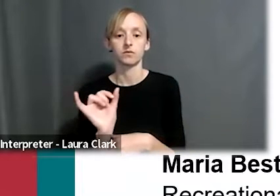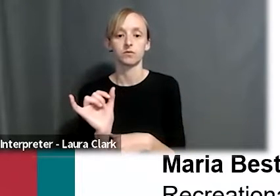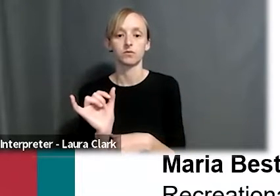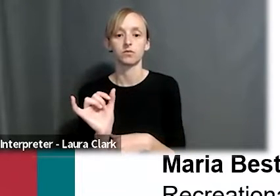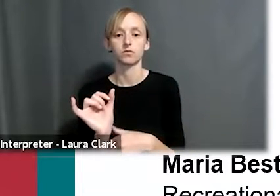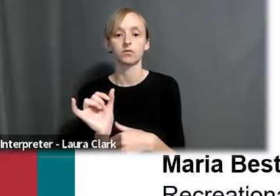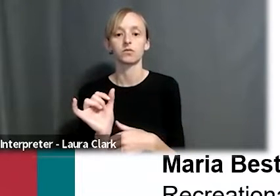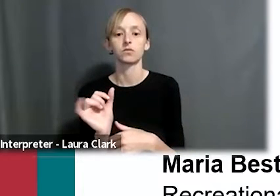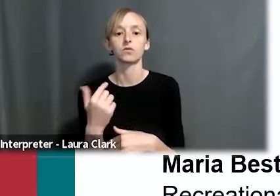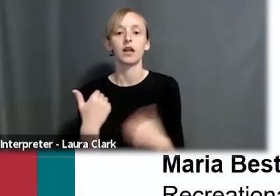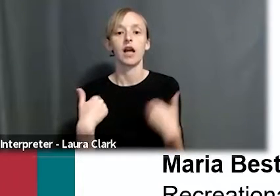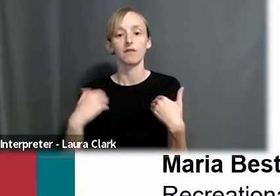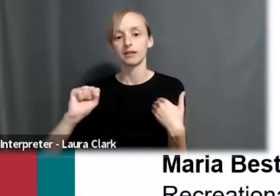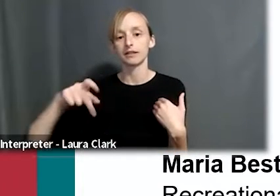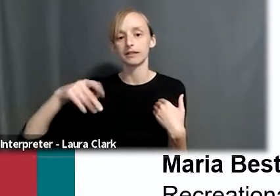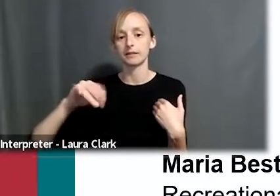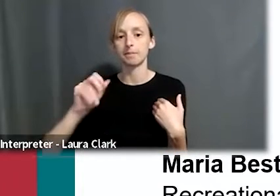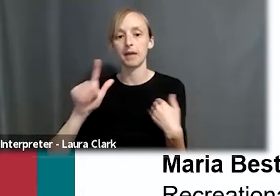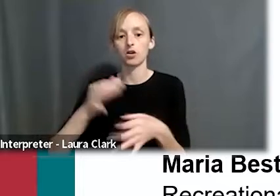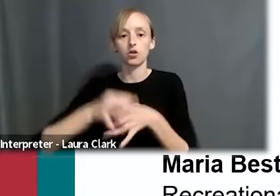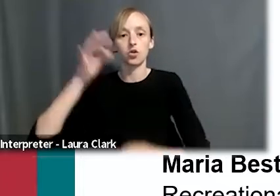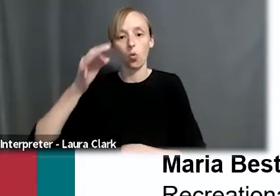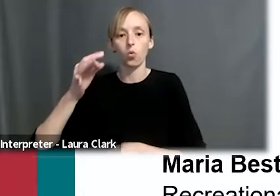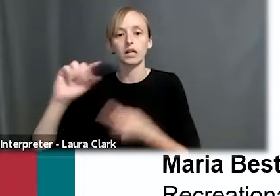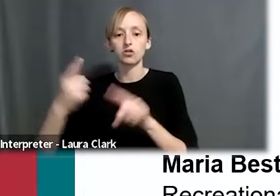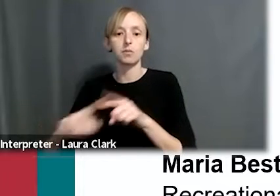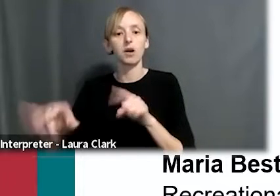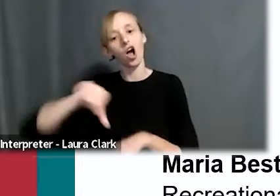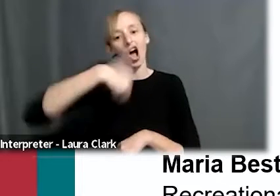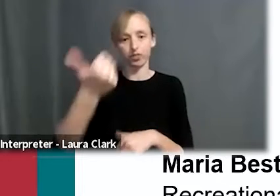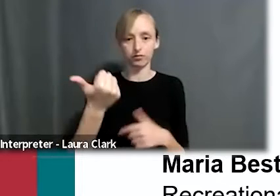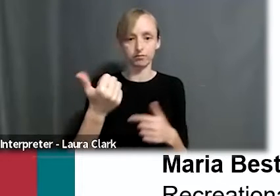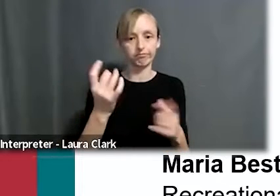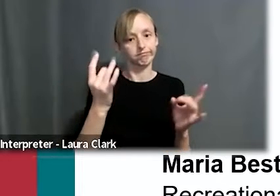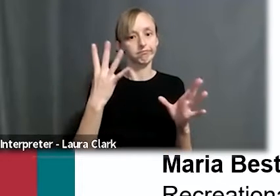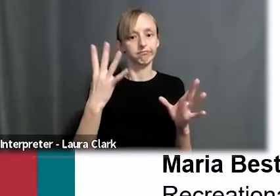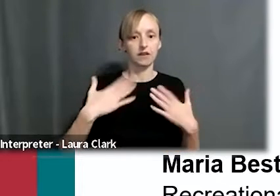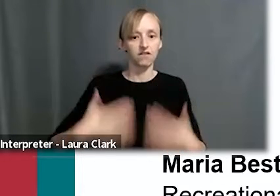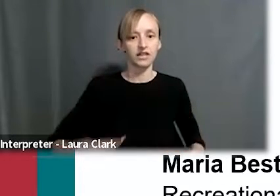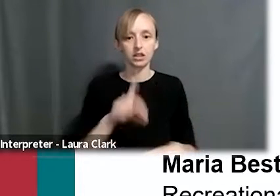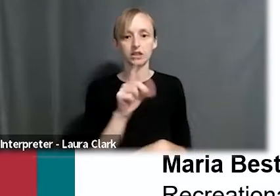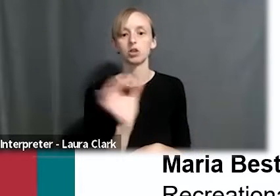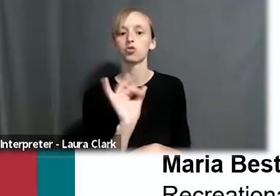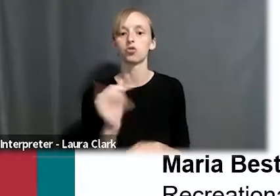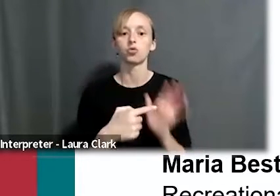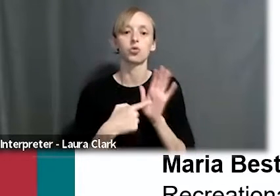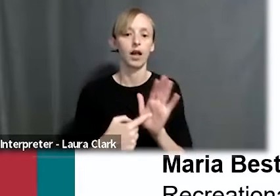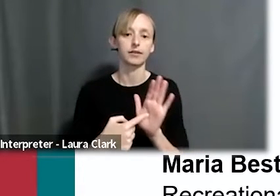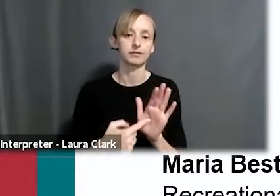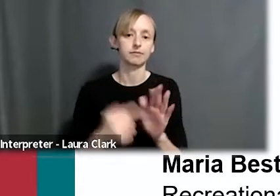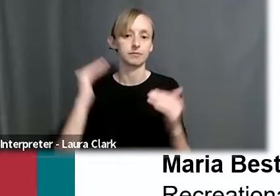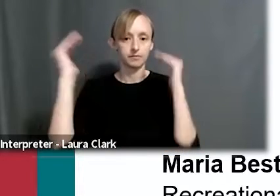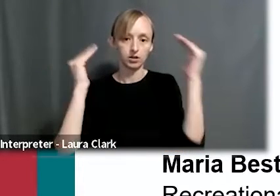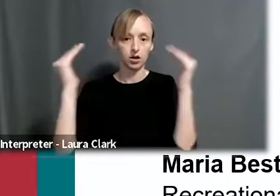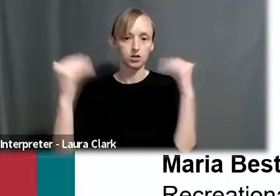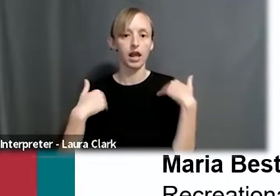we do see spinal cord injury, but we also in other physical disabilities, but we have also seen people come through like adults who